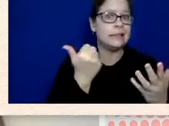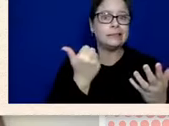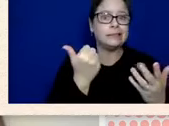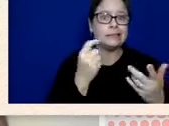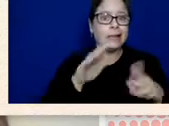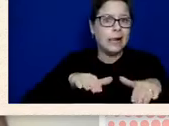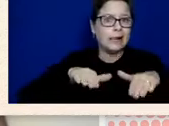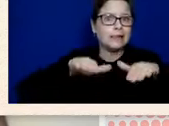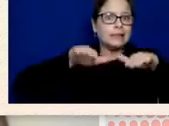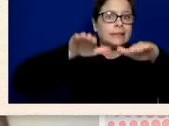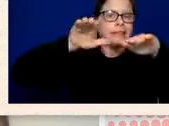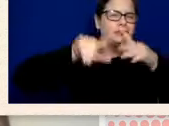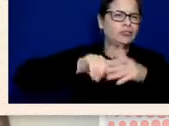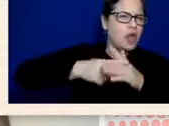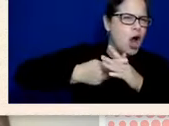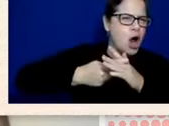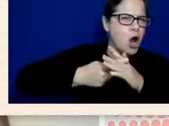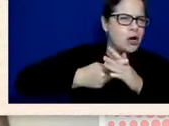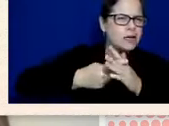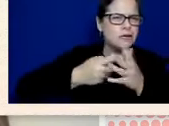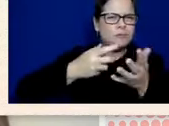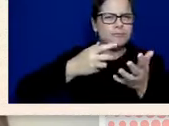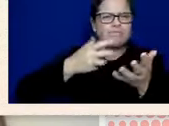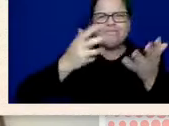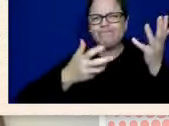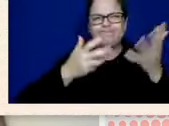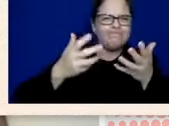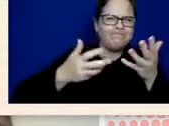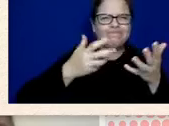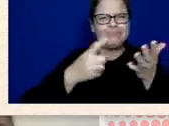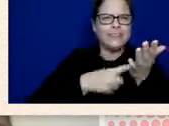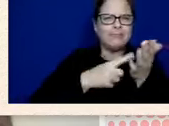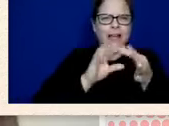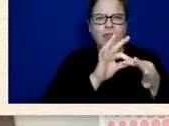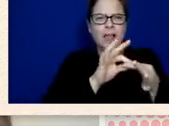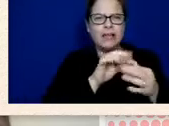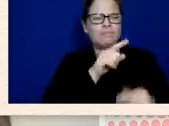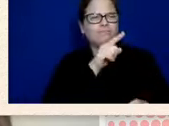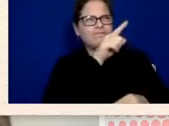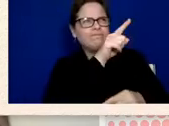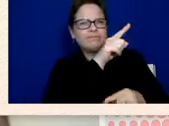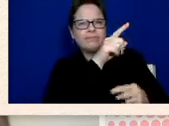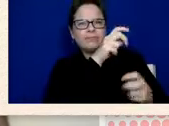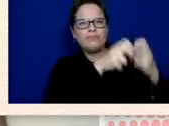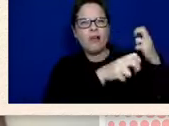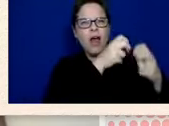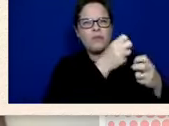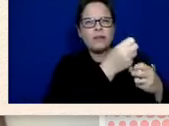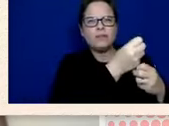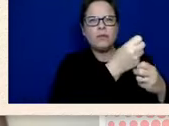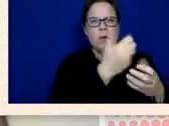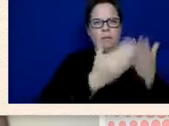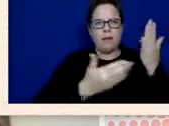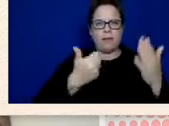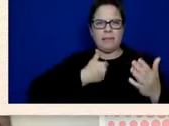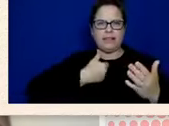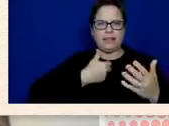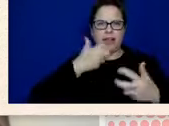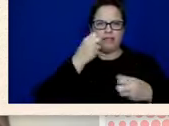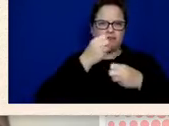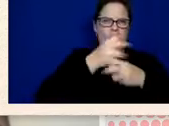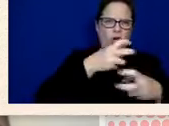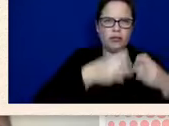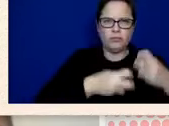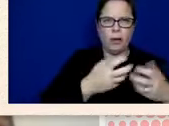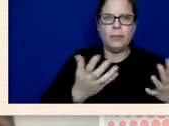Well, in the beginning, because sometimes I just think that, oh, maybe he's the problem or maybe I'm the problem. But um, I would say